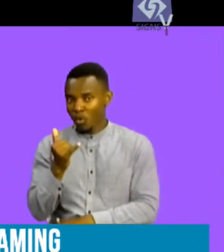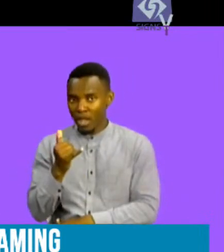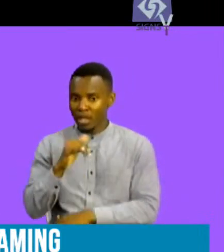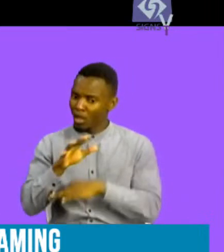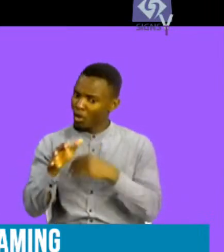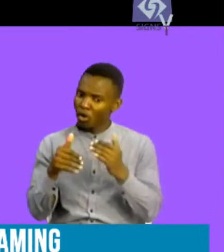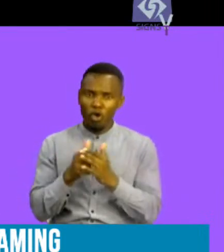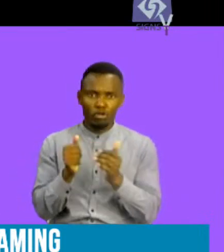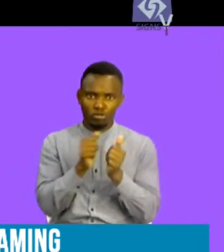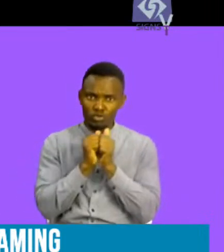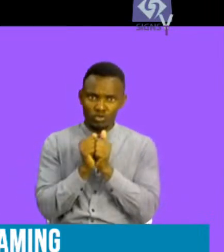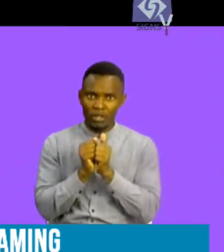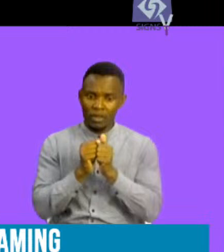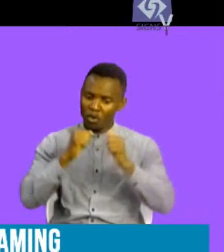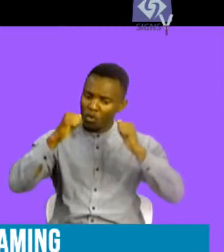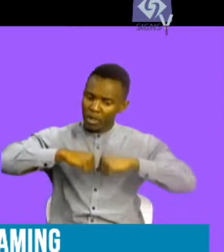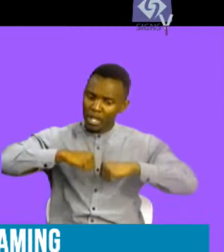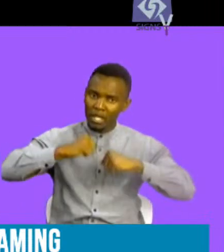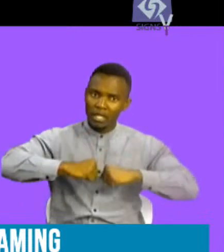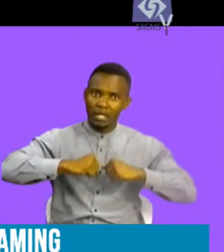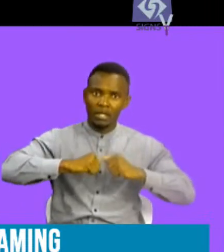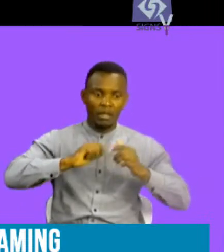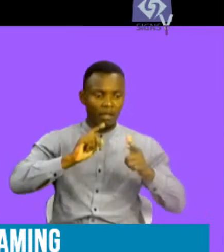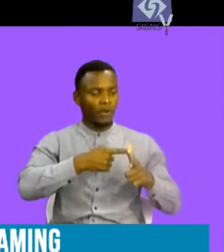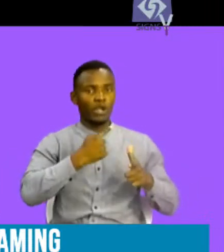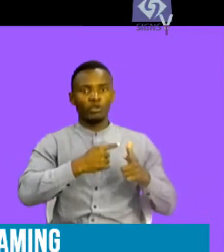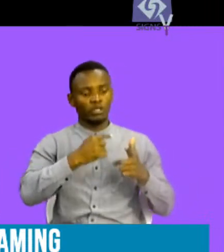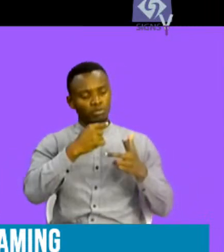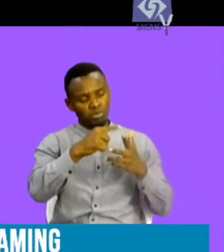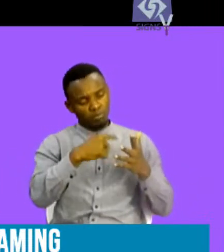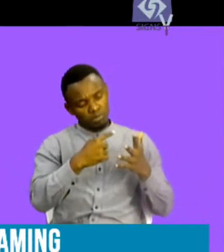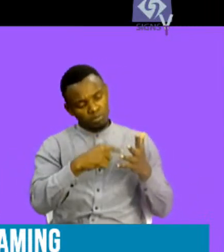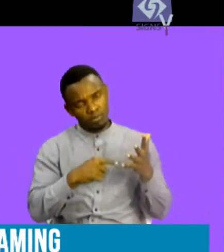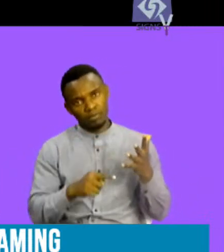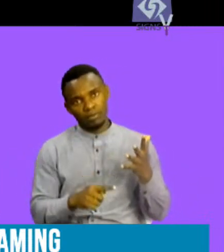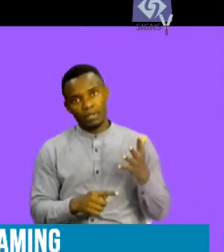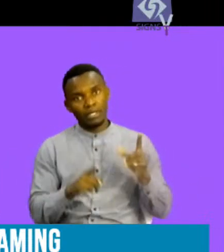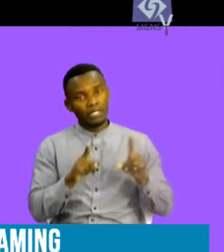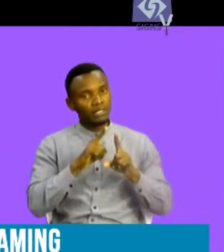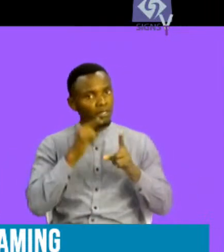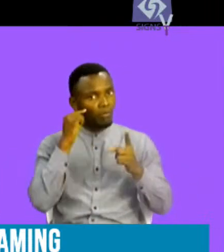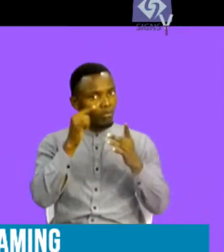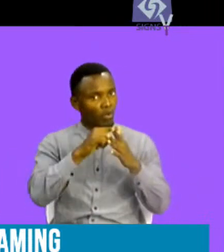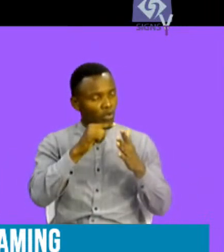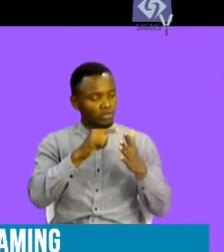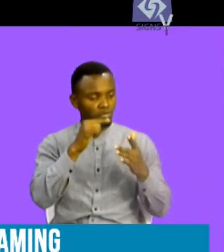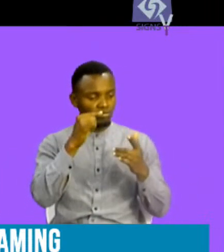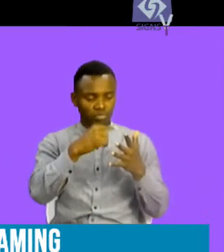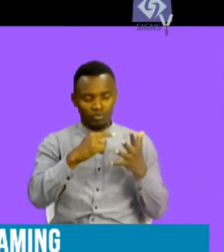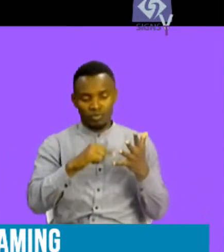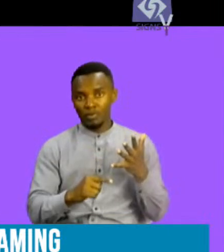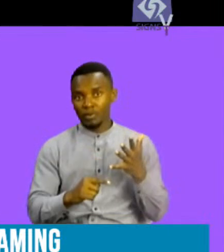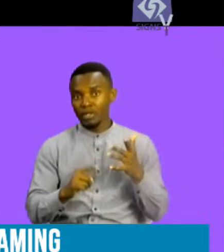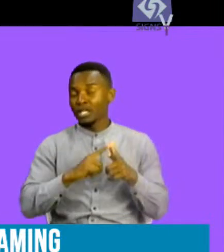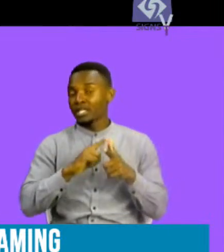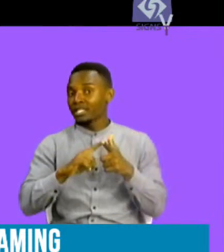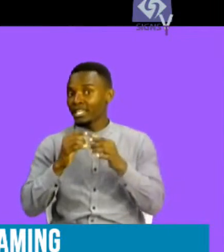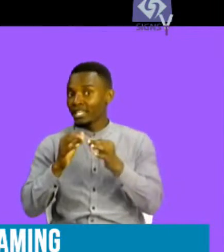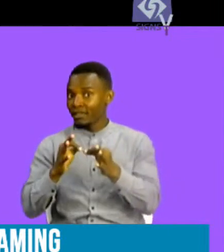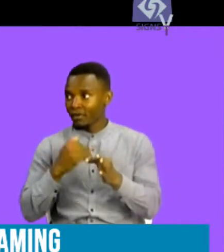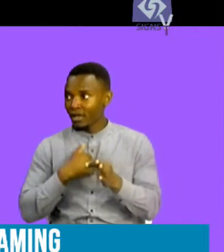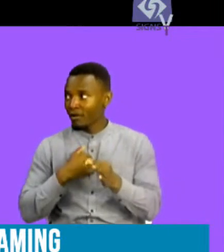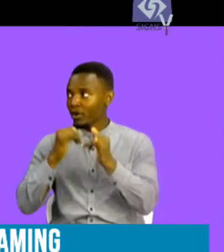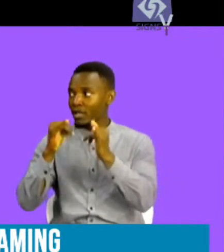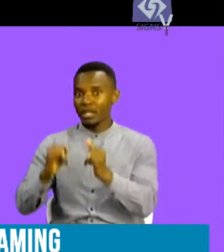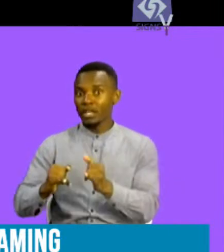our priorities. These are priority objectives. These are priority activities. So any other new partner coming in, they just